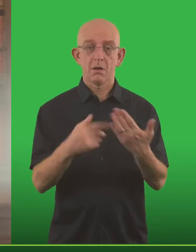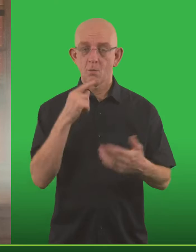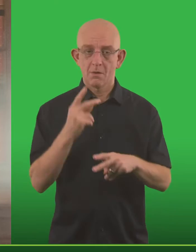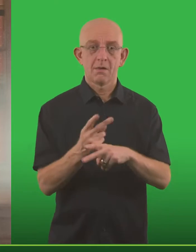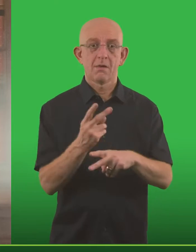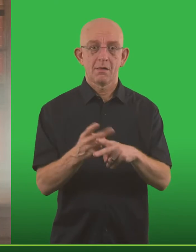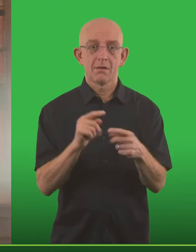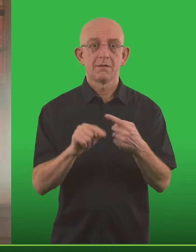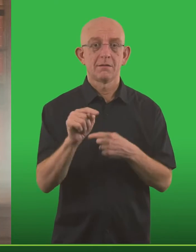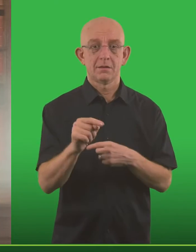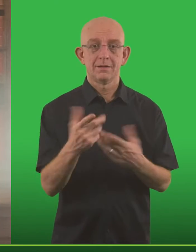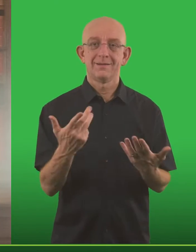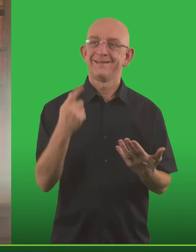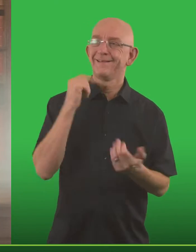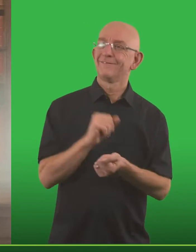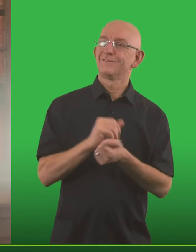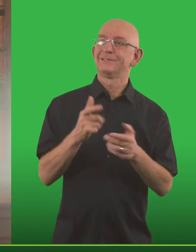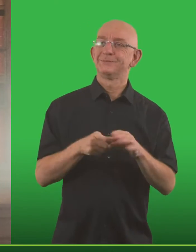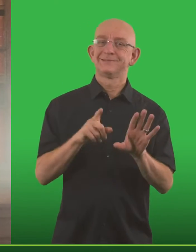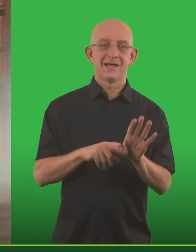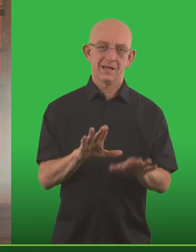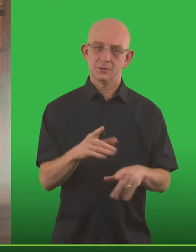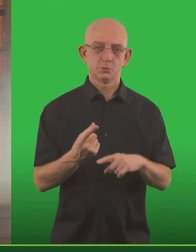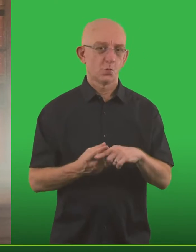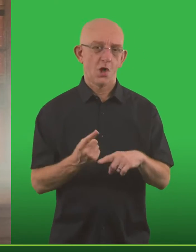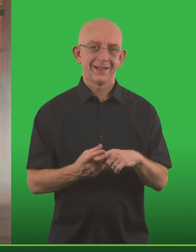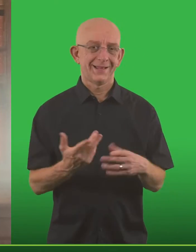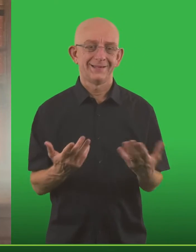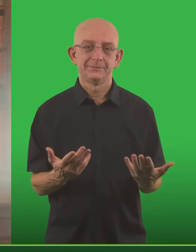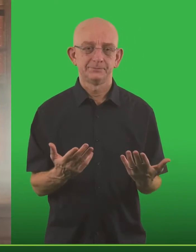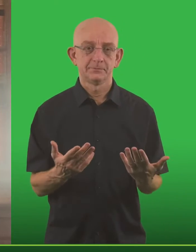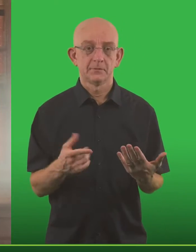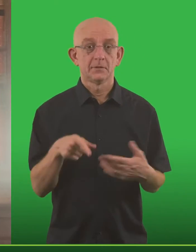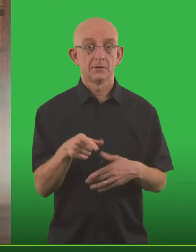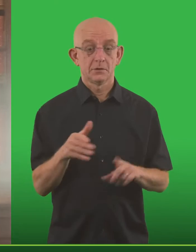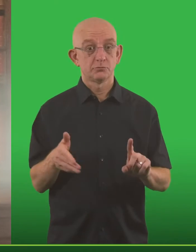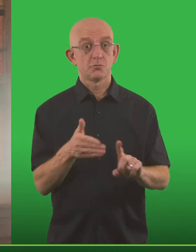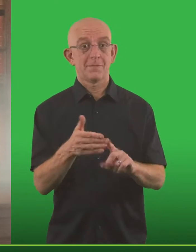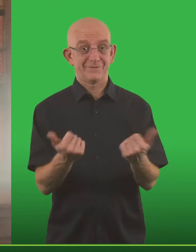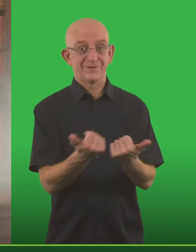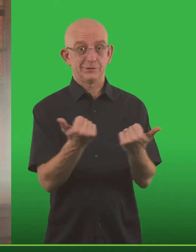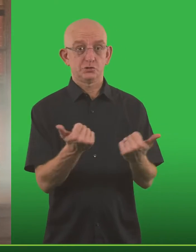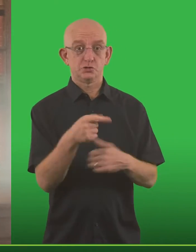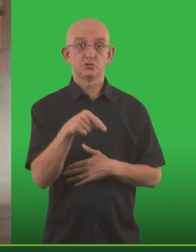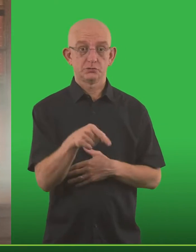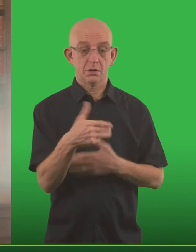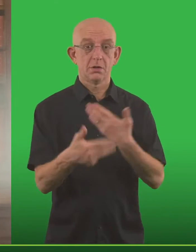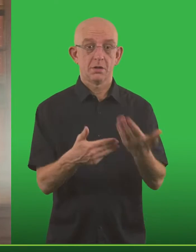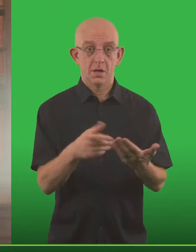in. It's definitely premature to frame today as Freedom Day. The roadmap has come to an